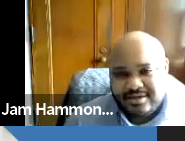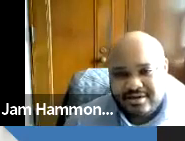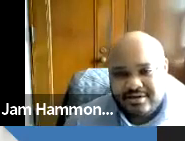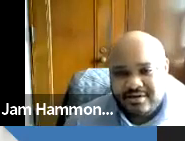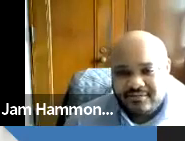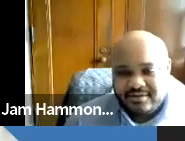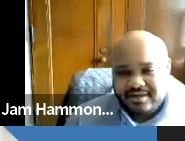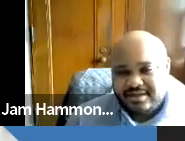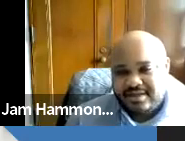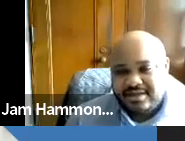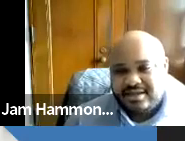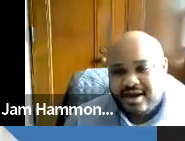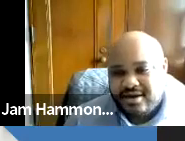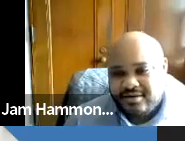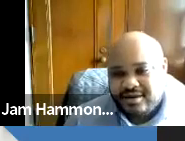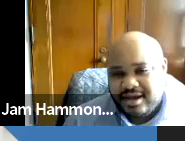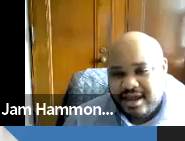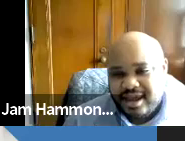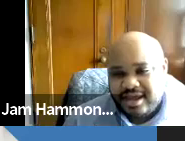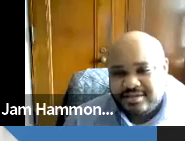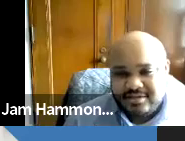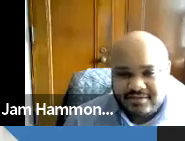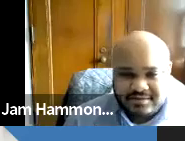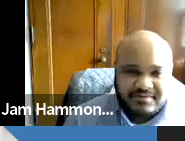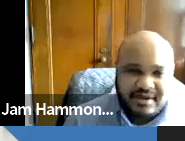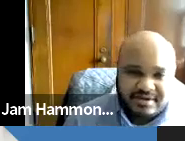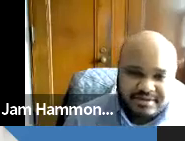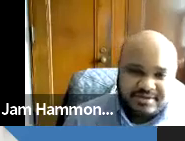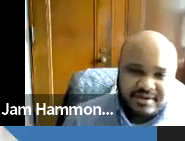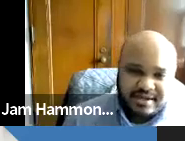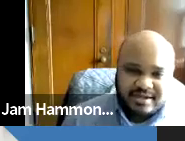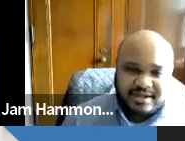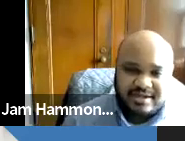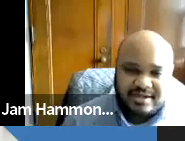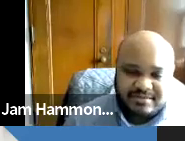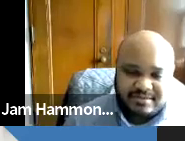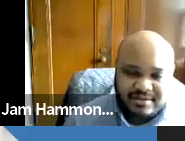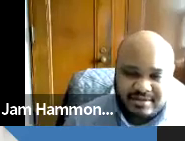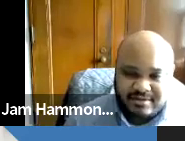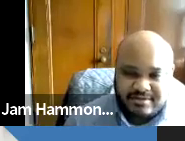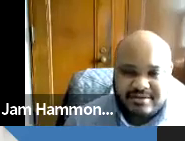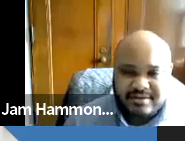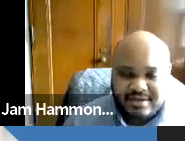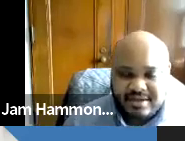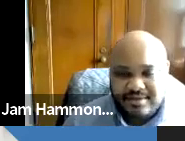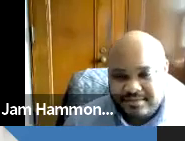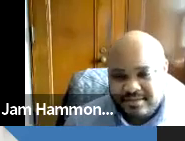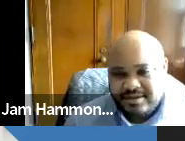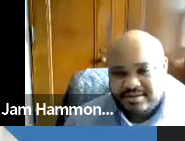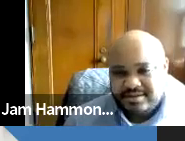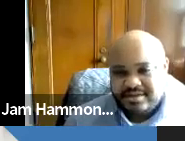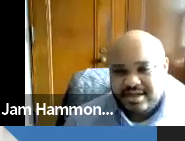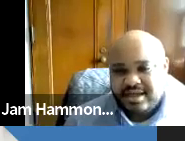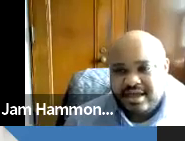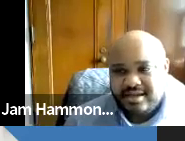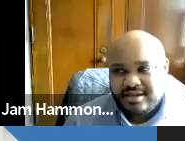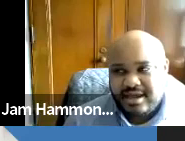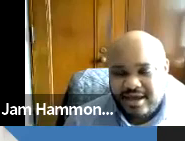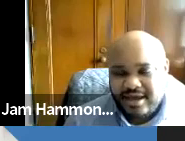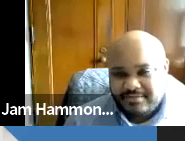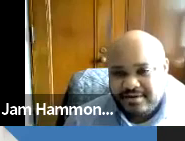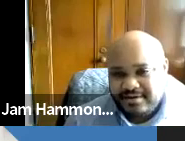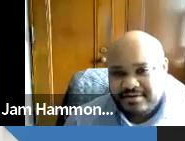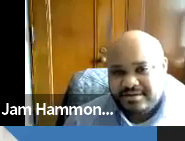impact during COVID-19 and how as service providers you can support those populations